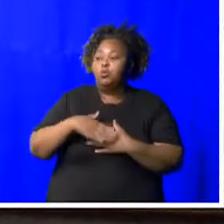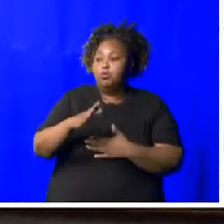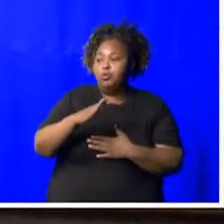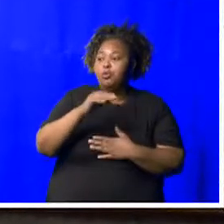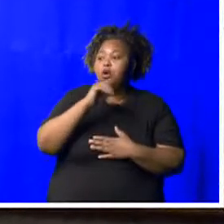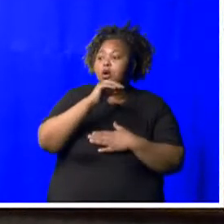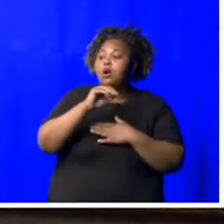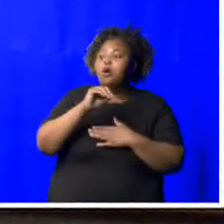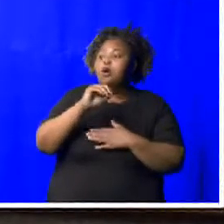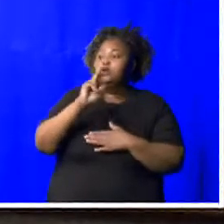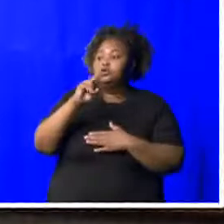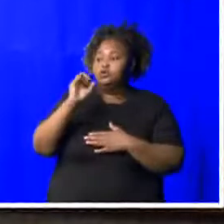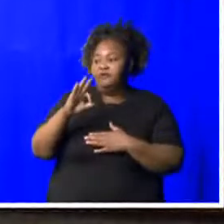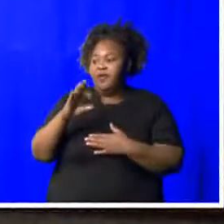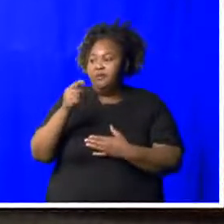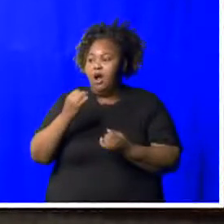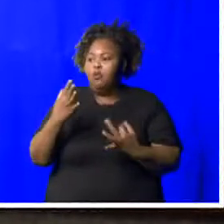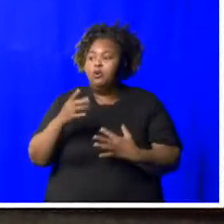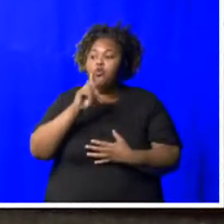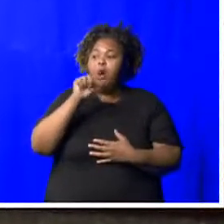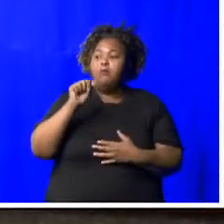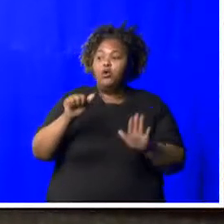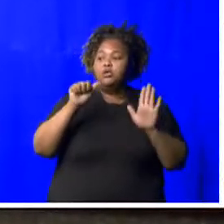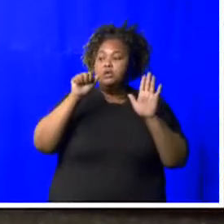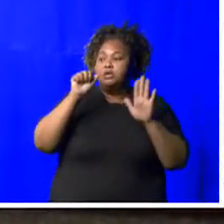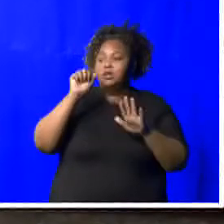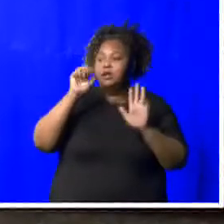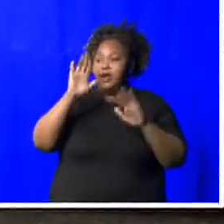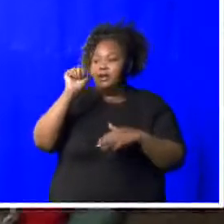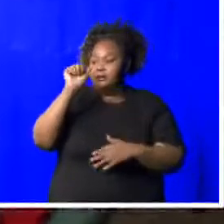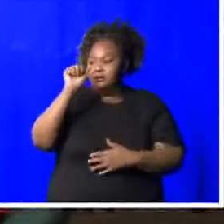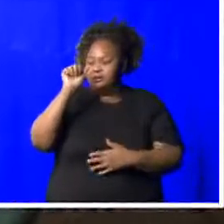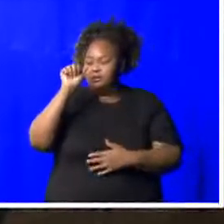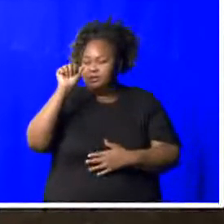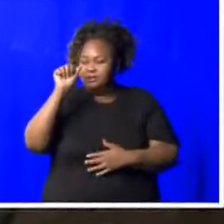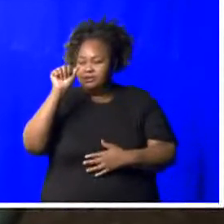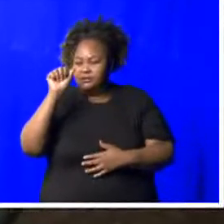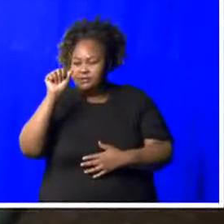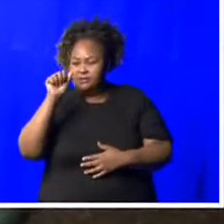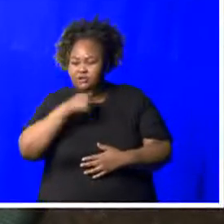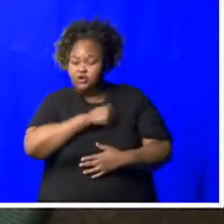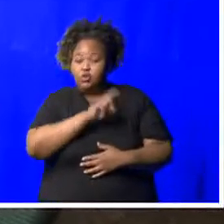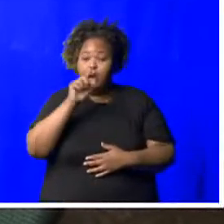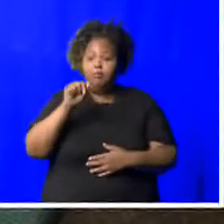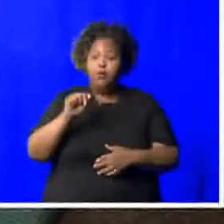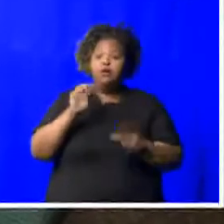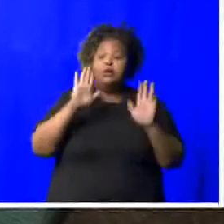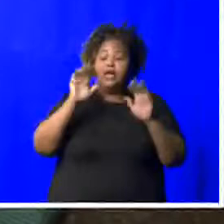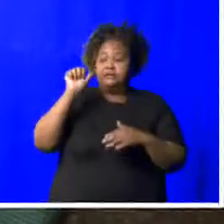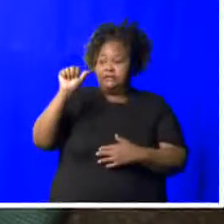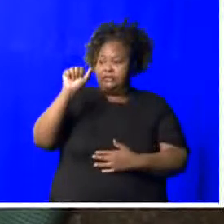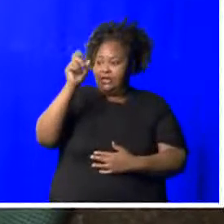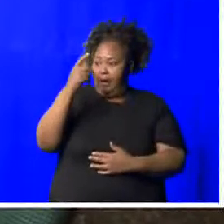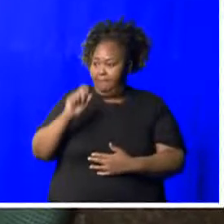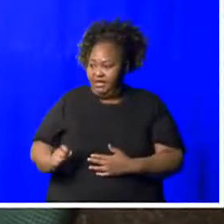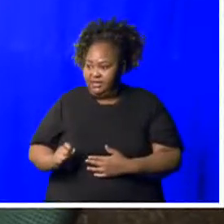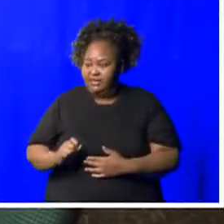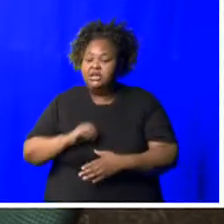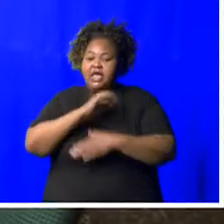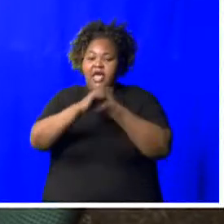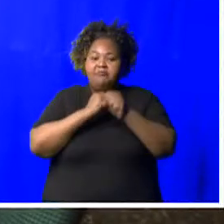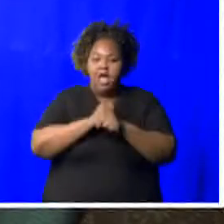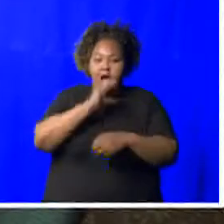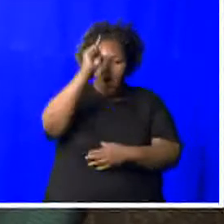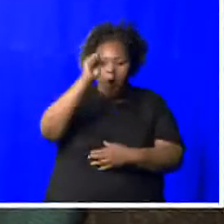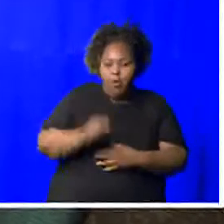equal to 1.84 billion emalangeni. Mr. Speaker, by virtue of the responsibility